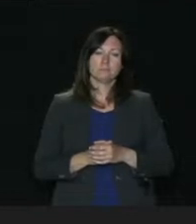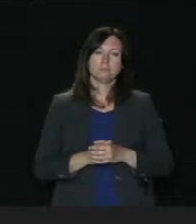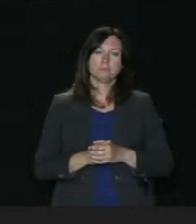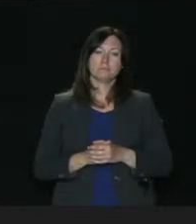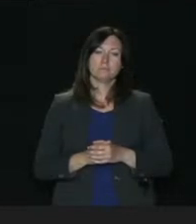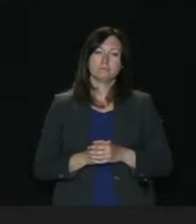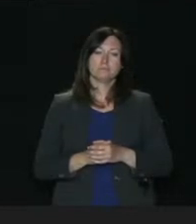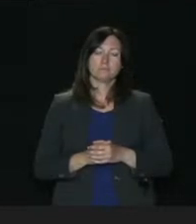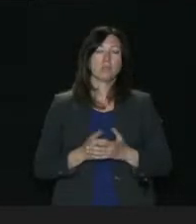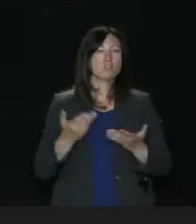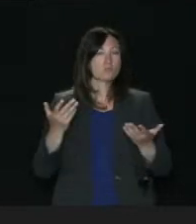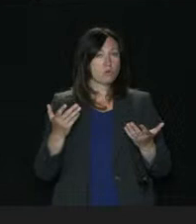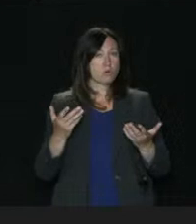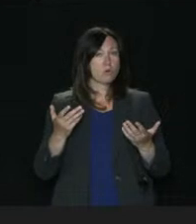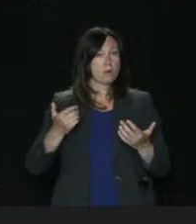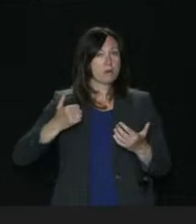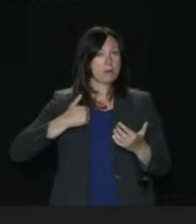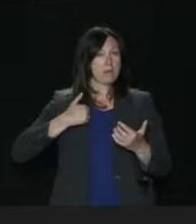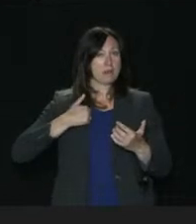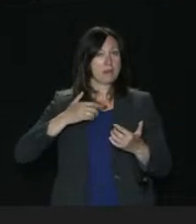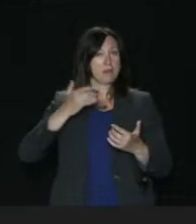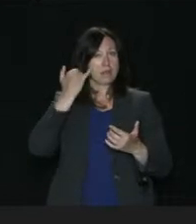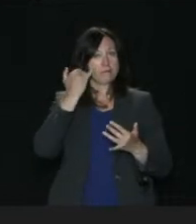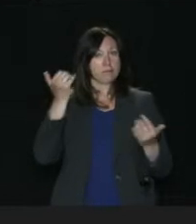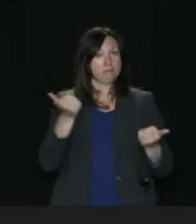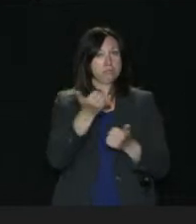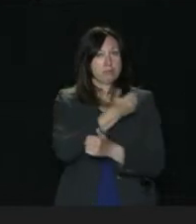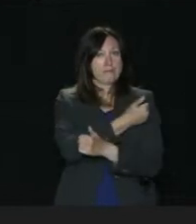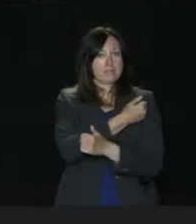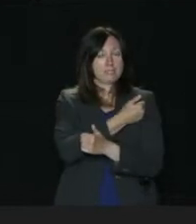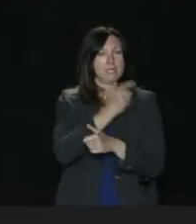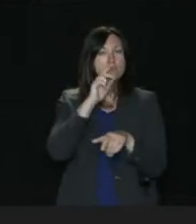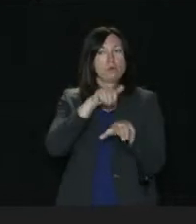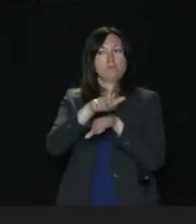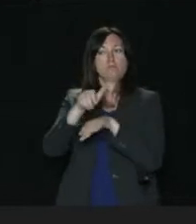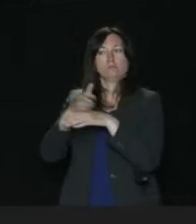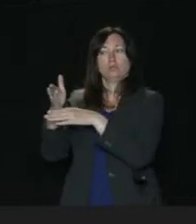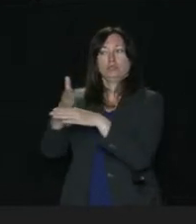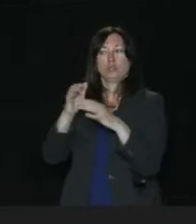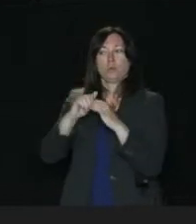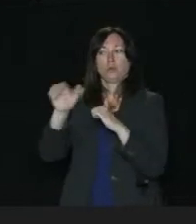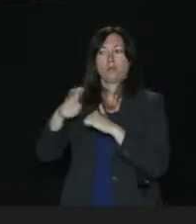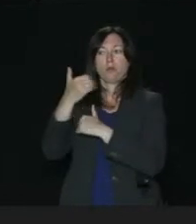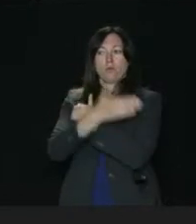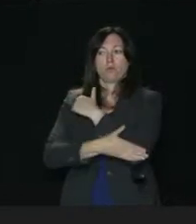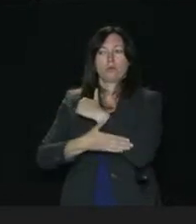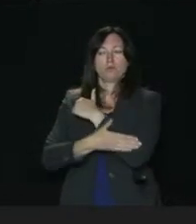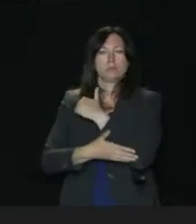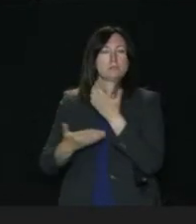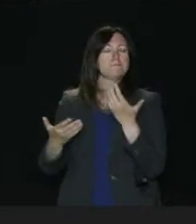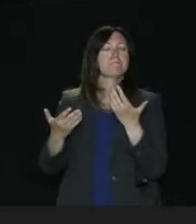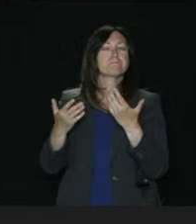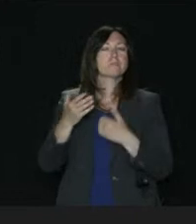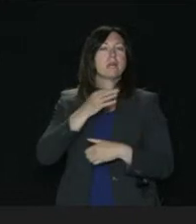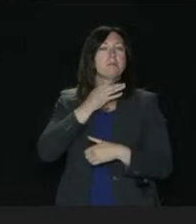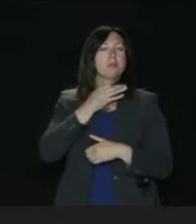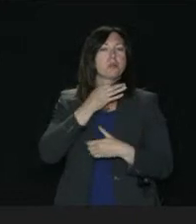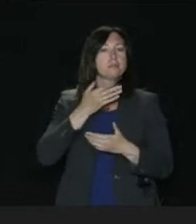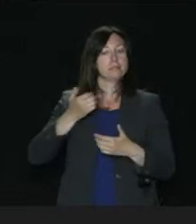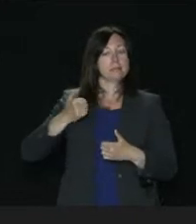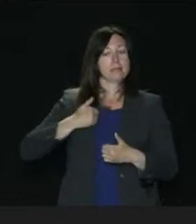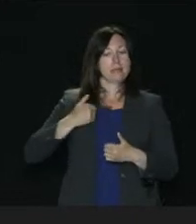with other countries. What criteria will be used here in